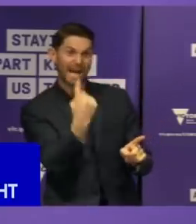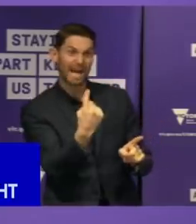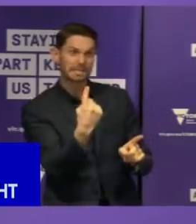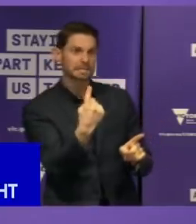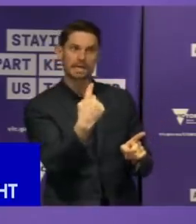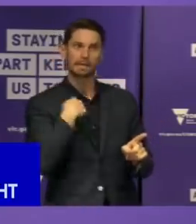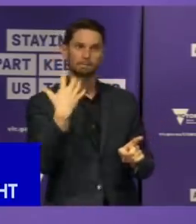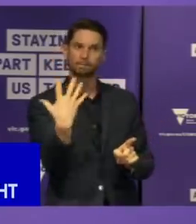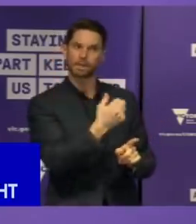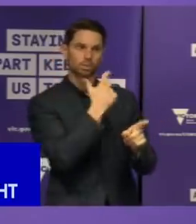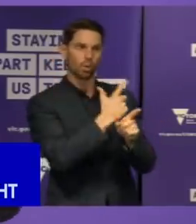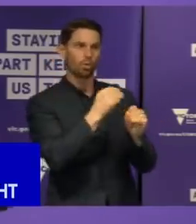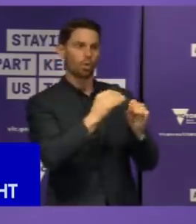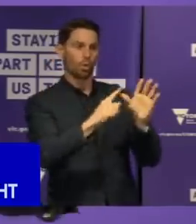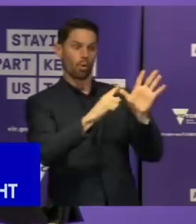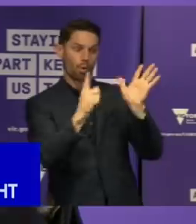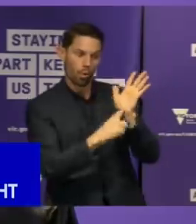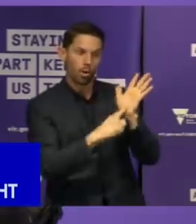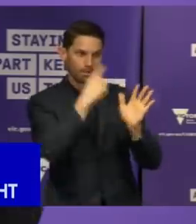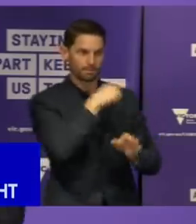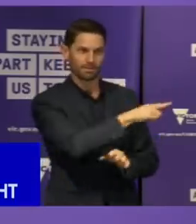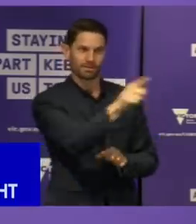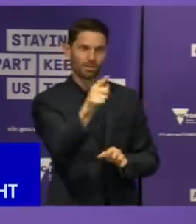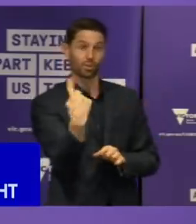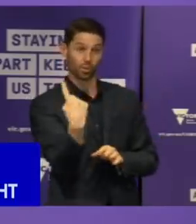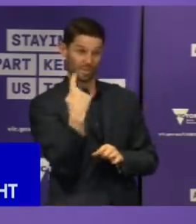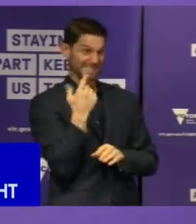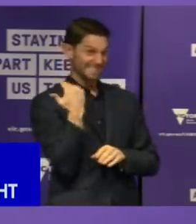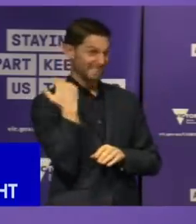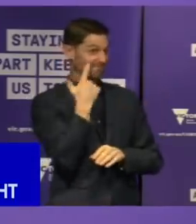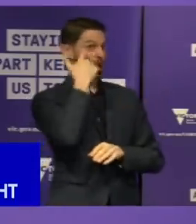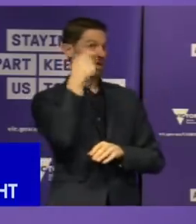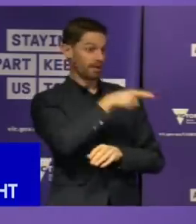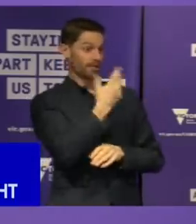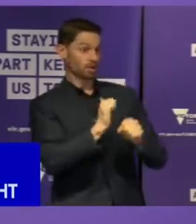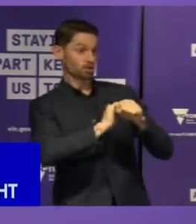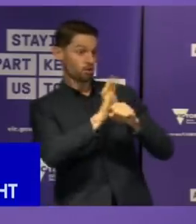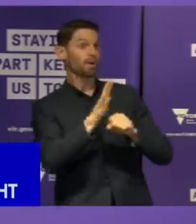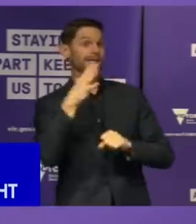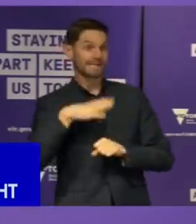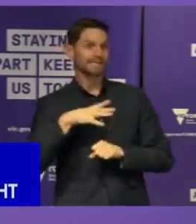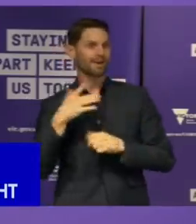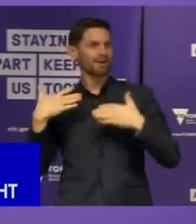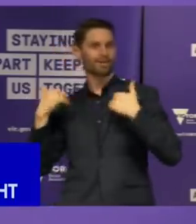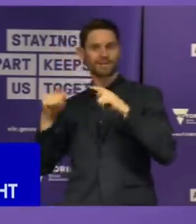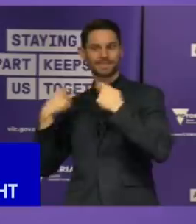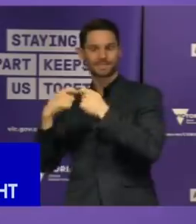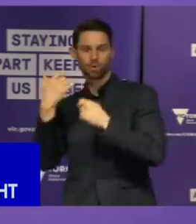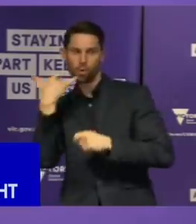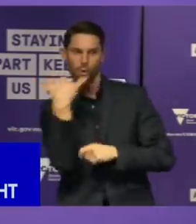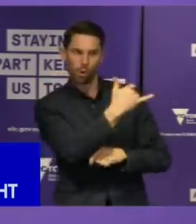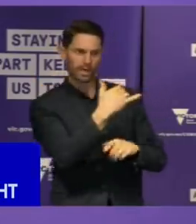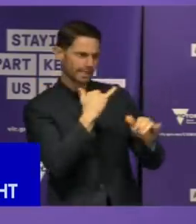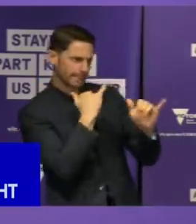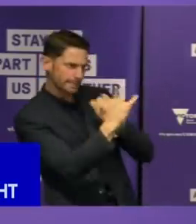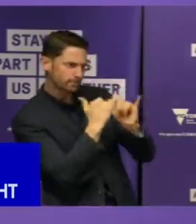And when I say contacted, not just a phone call outbound, but an actual interview conducted. What we're going to do, and this has happened the last